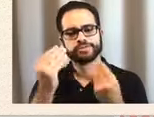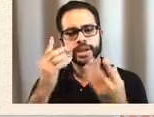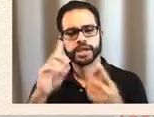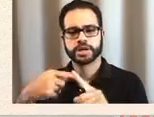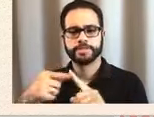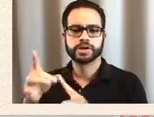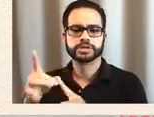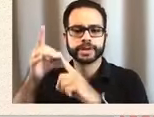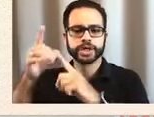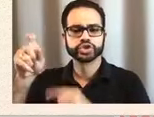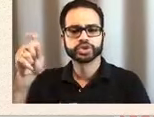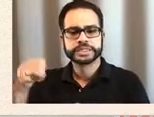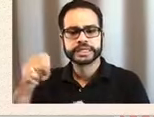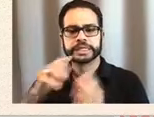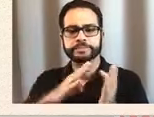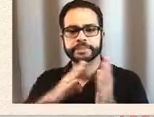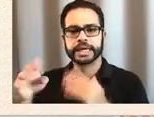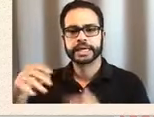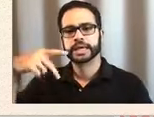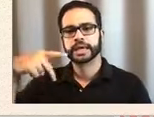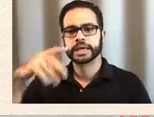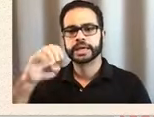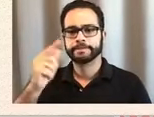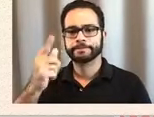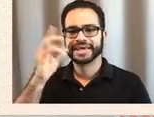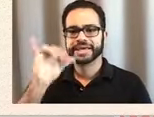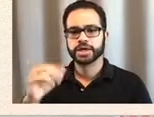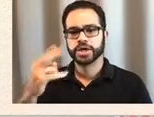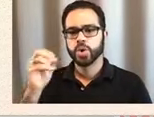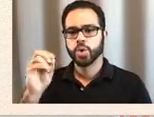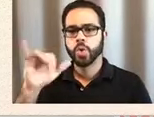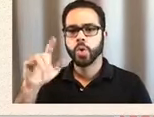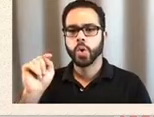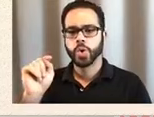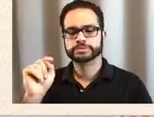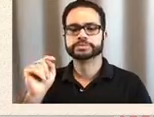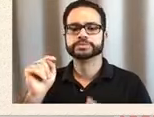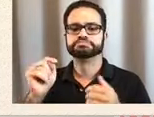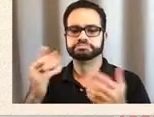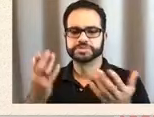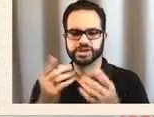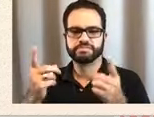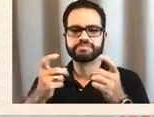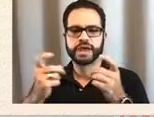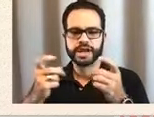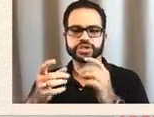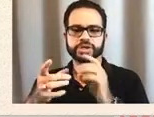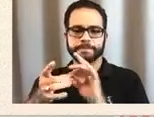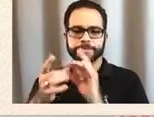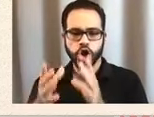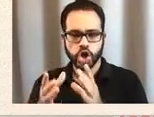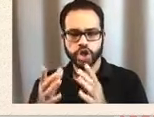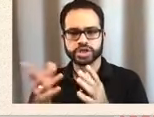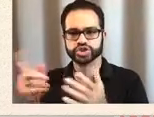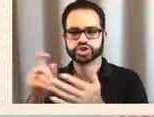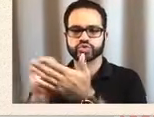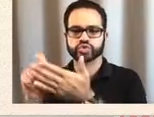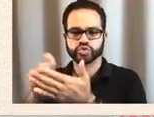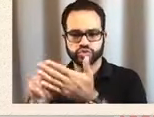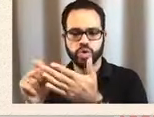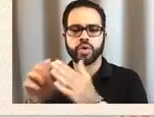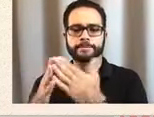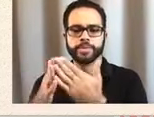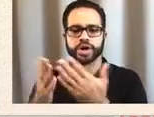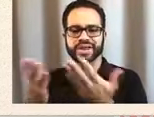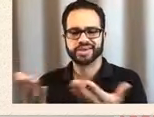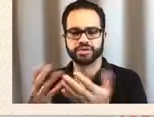is the managing partner here at Hoyt and Bryan, she has written a book. It's called Special People, Special Planning, and that can